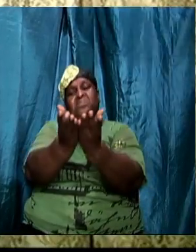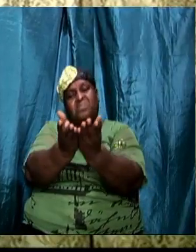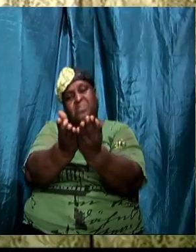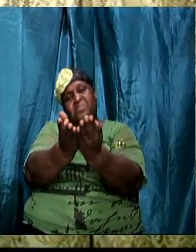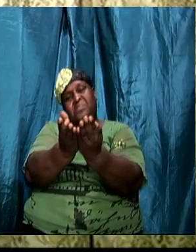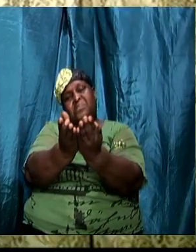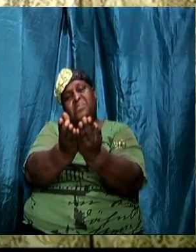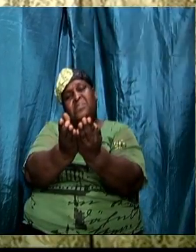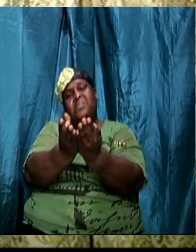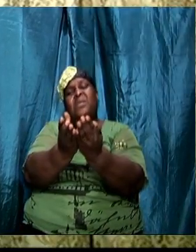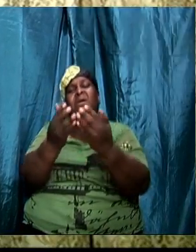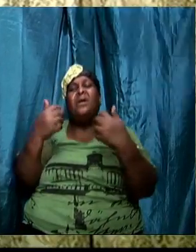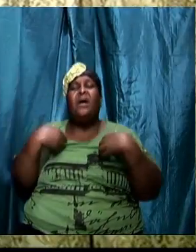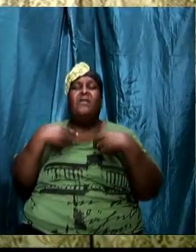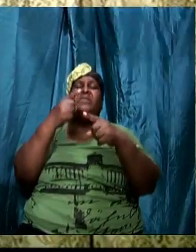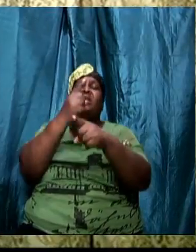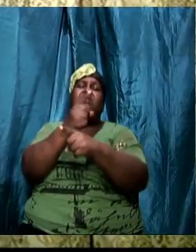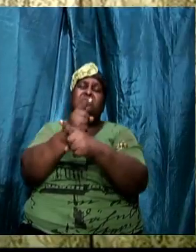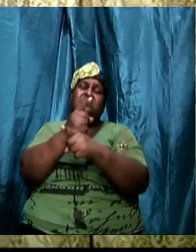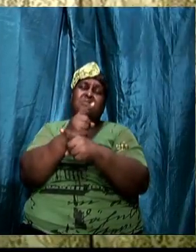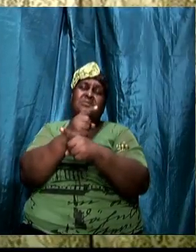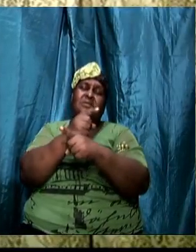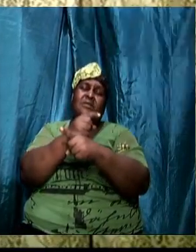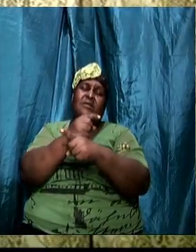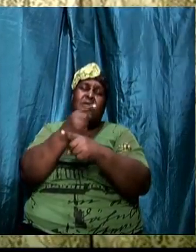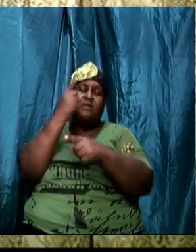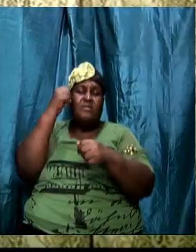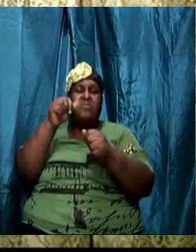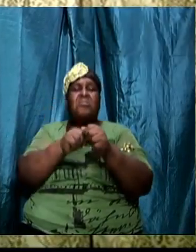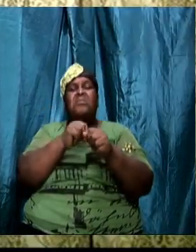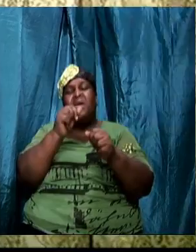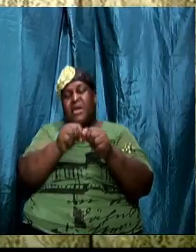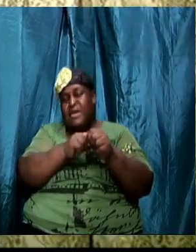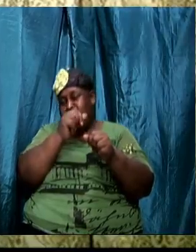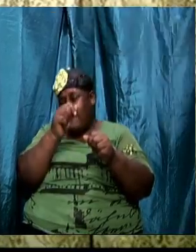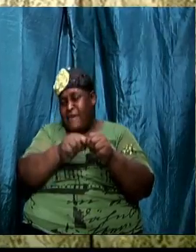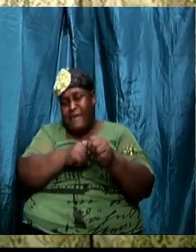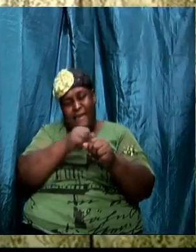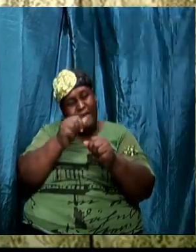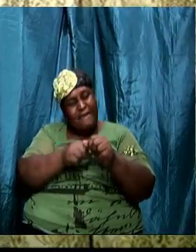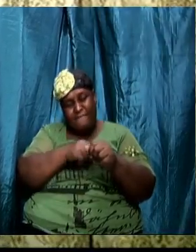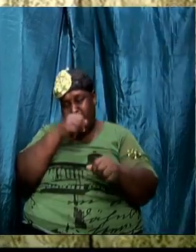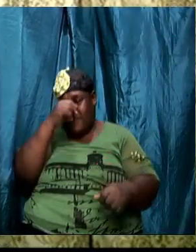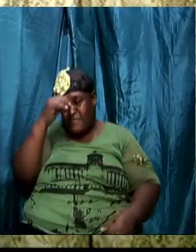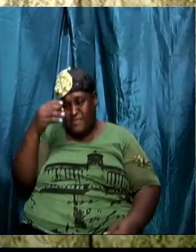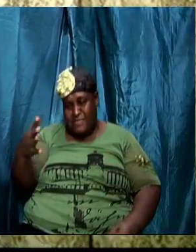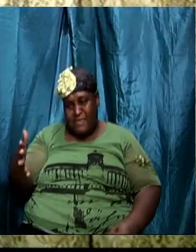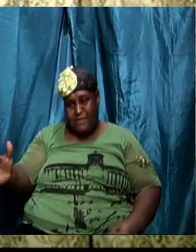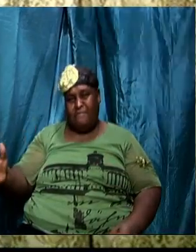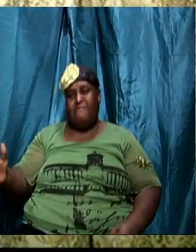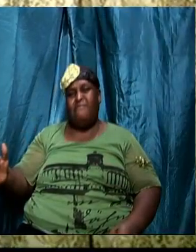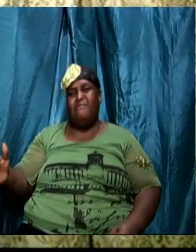the answer for every single thing, every